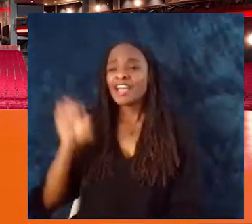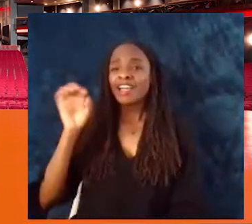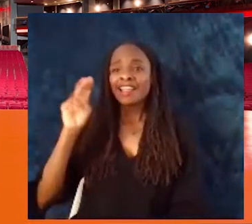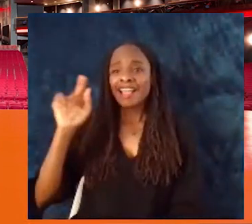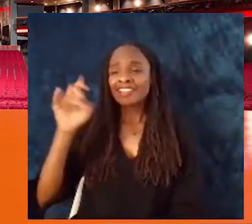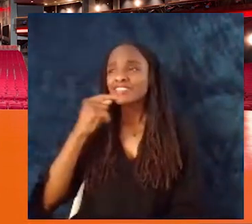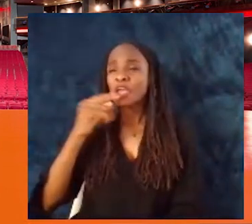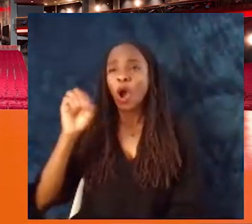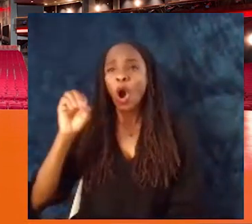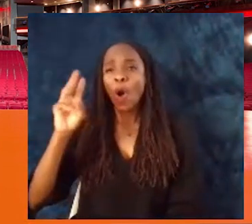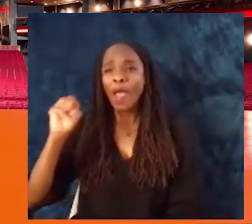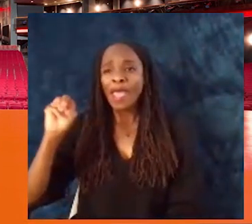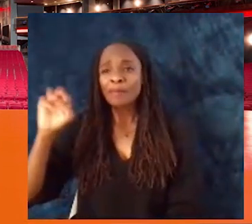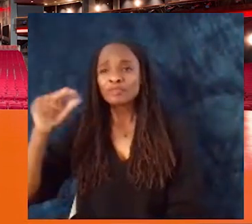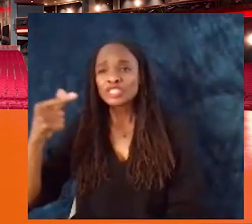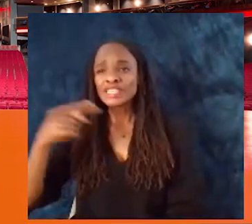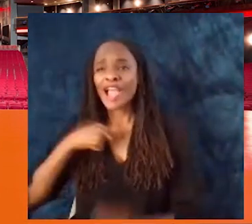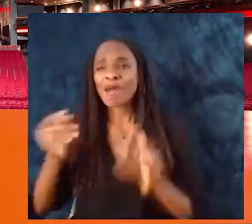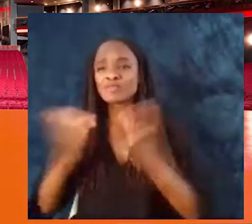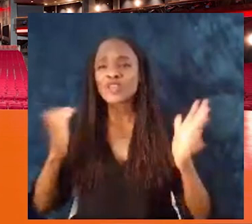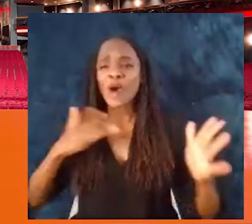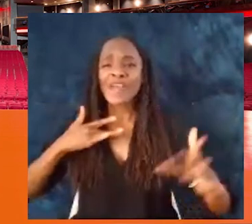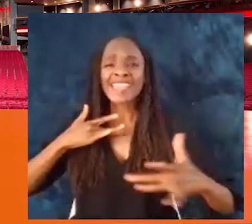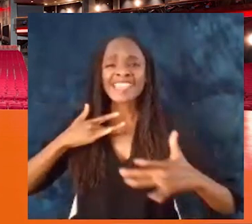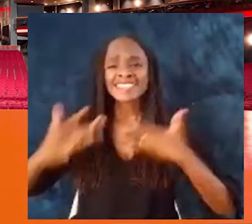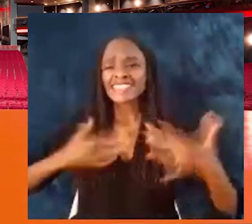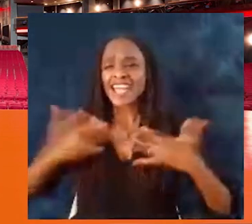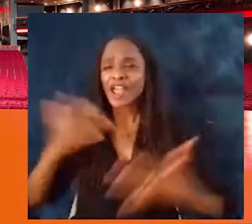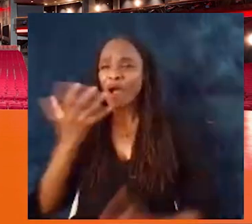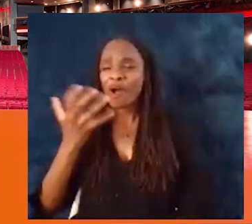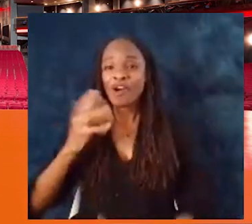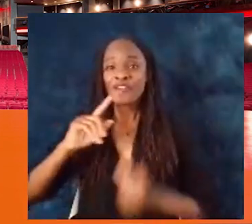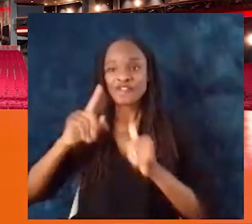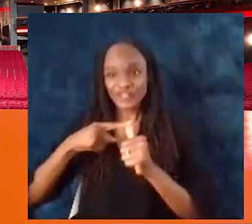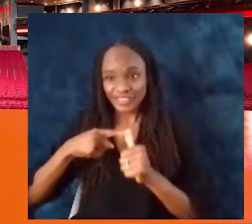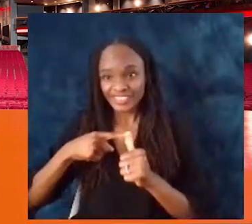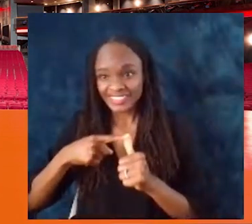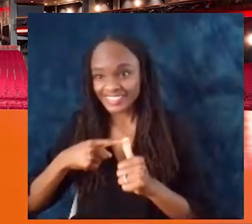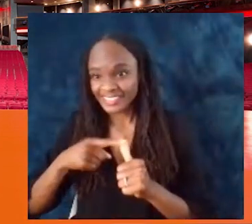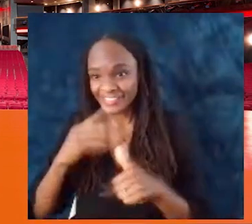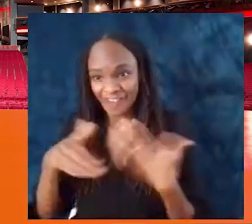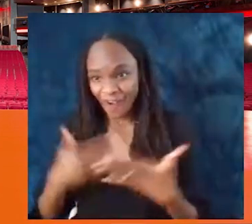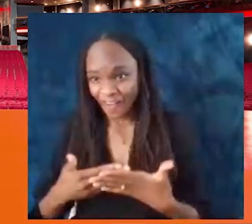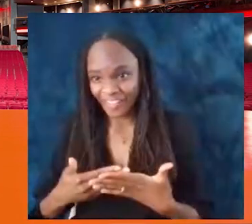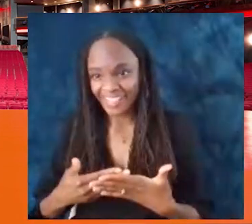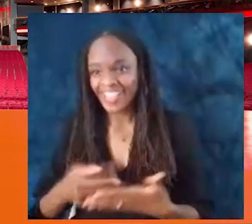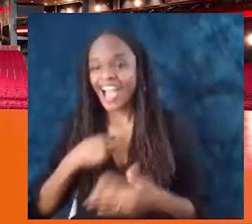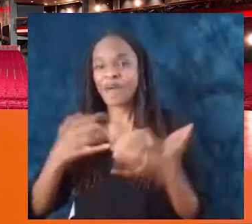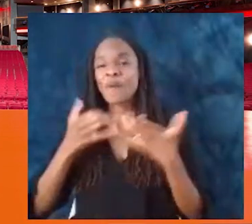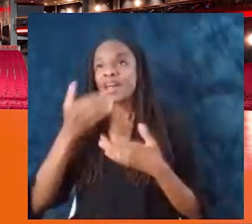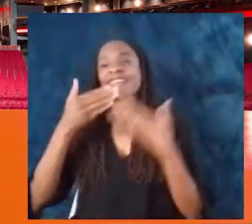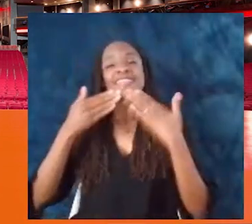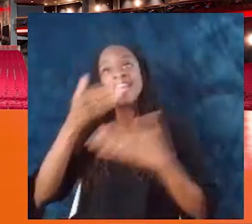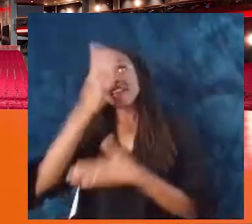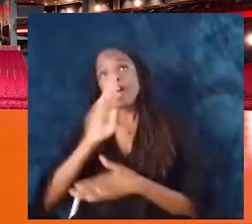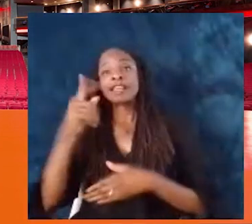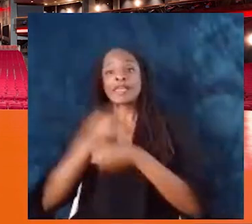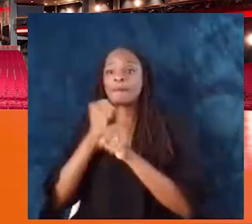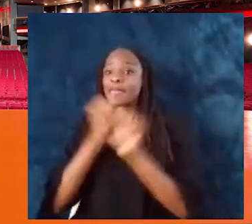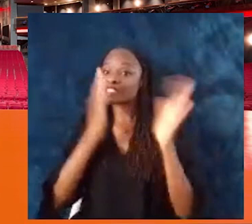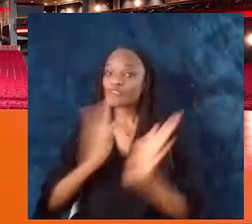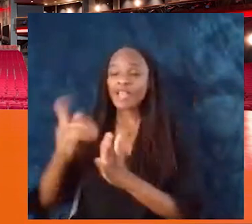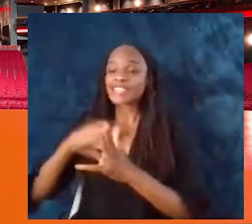I'm so excited. Oh my gosh. So first of all, I want to thank God. He makes the plans. I just follow